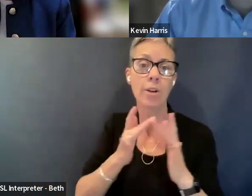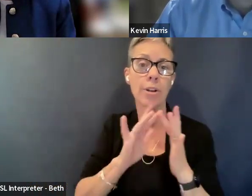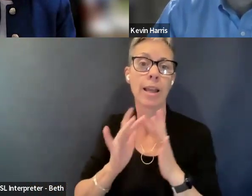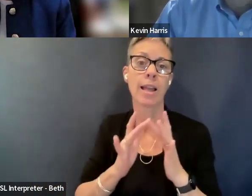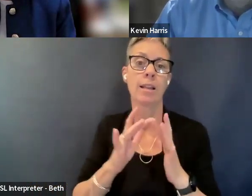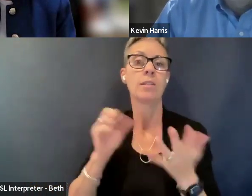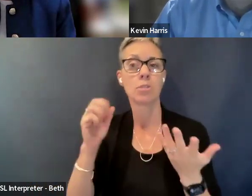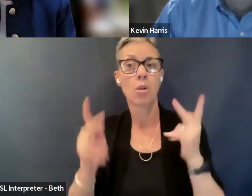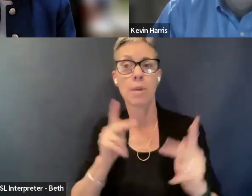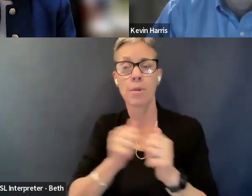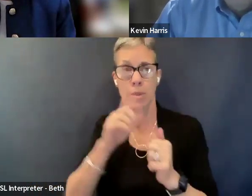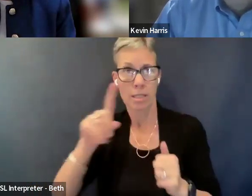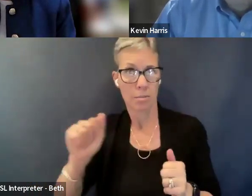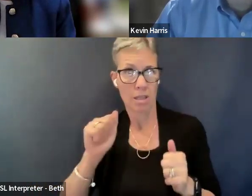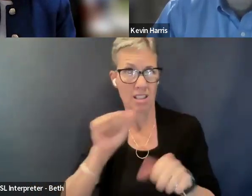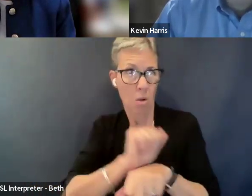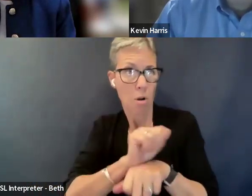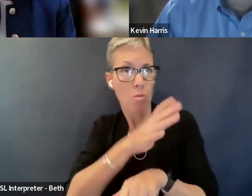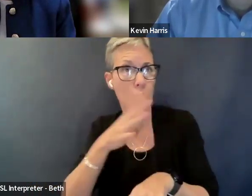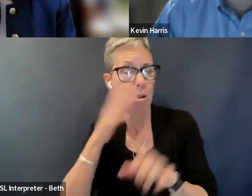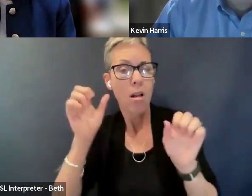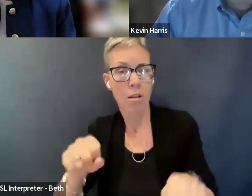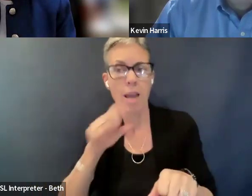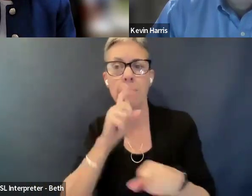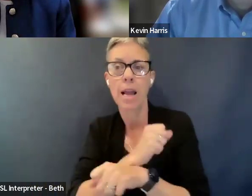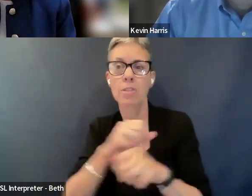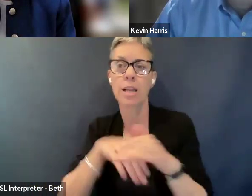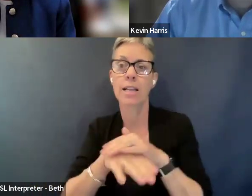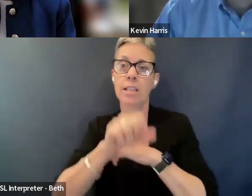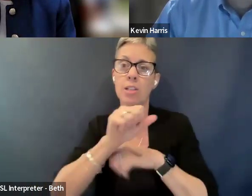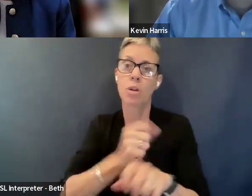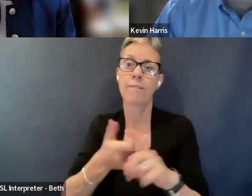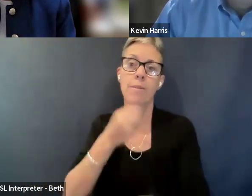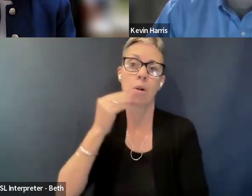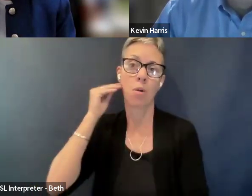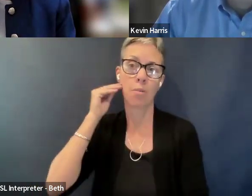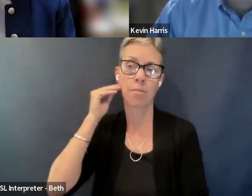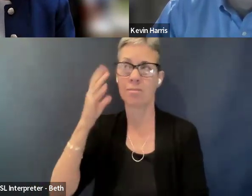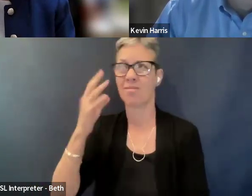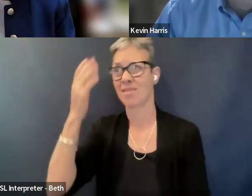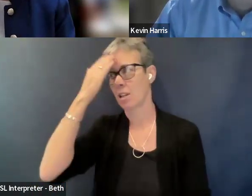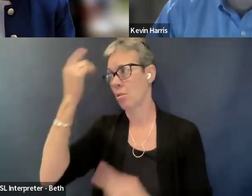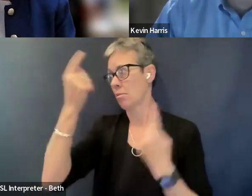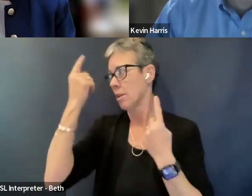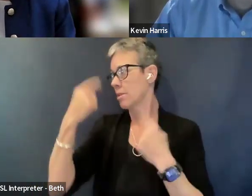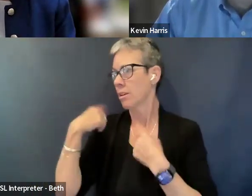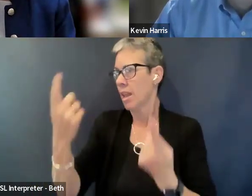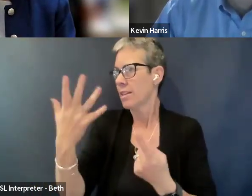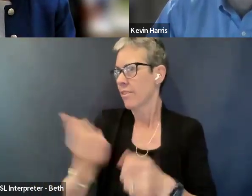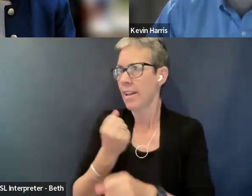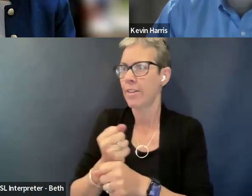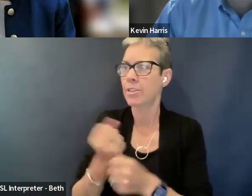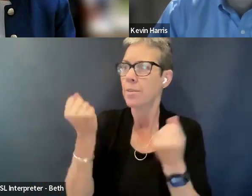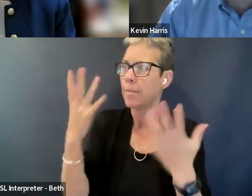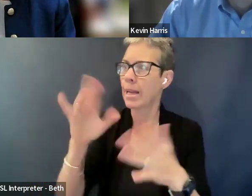access employment programs and work from home. All the more important, considering the last 5 years, so much work has shifted to remote work. It opens